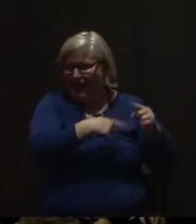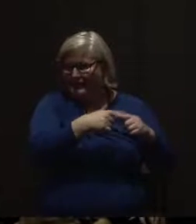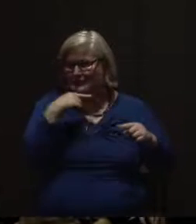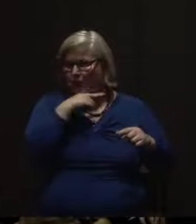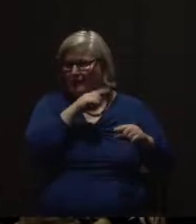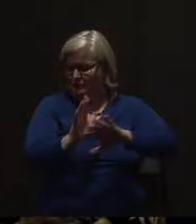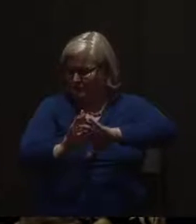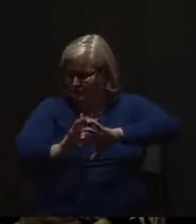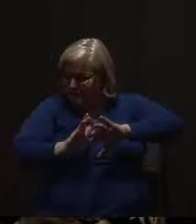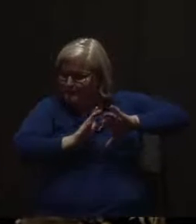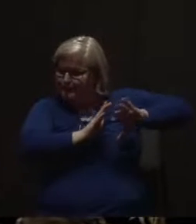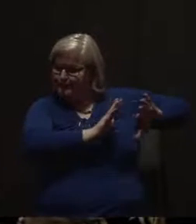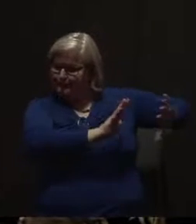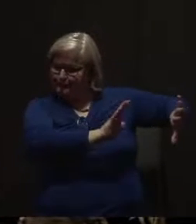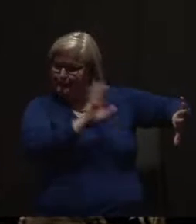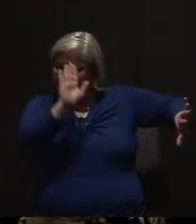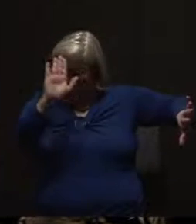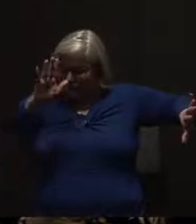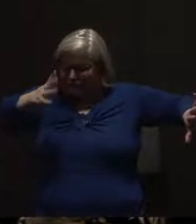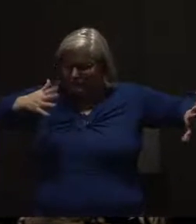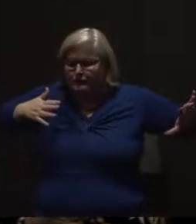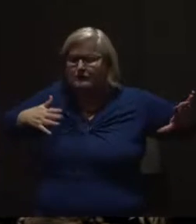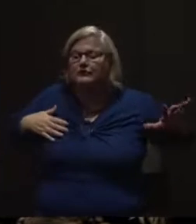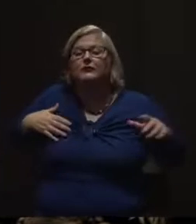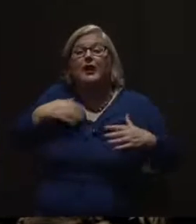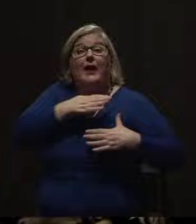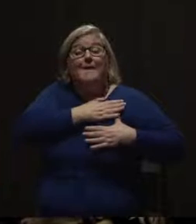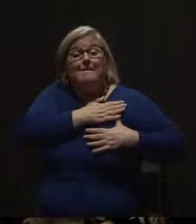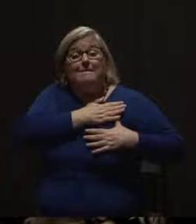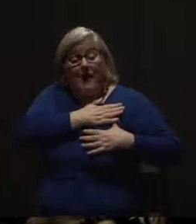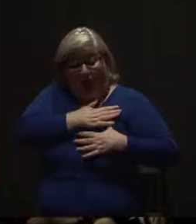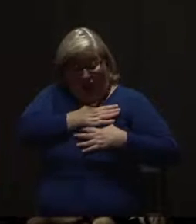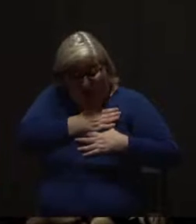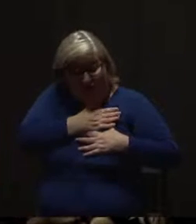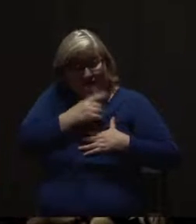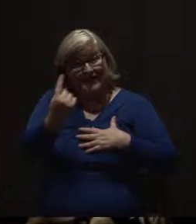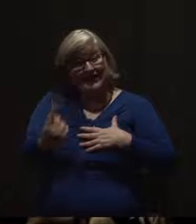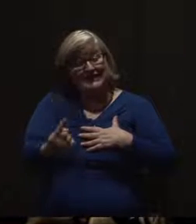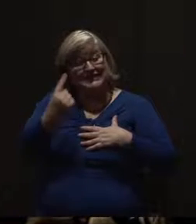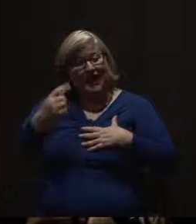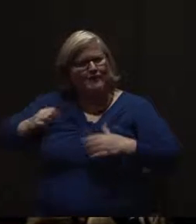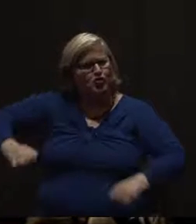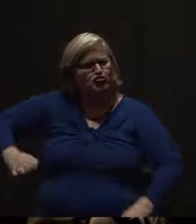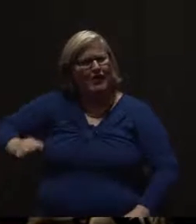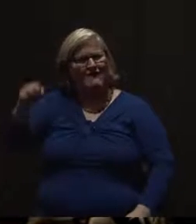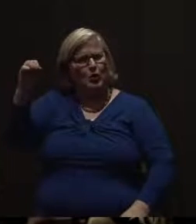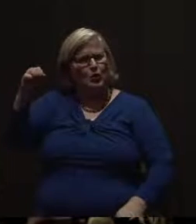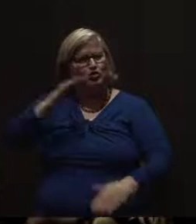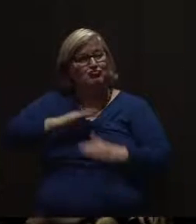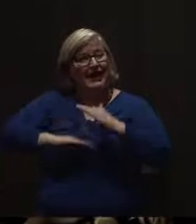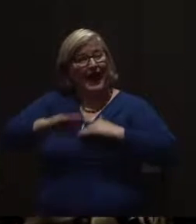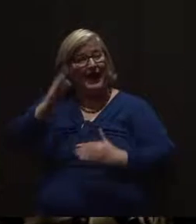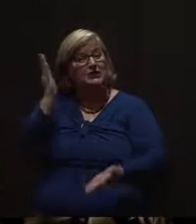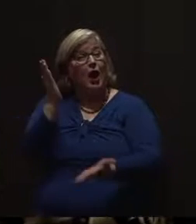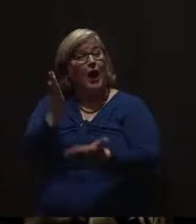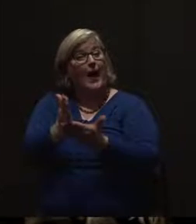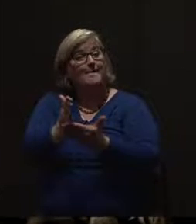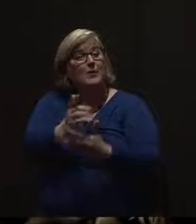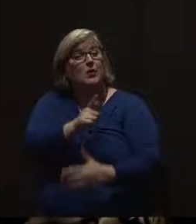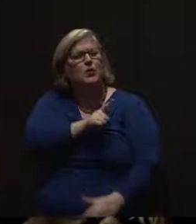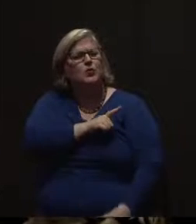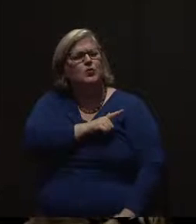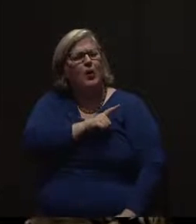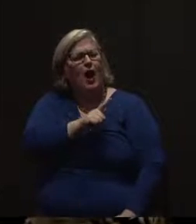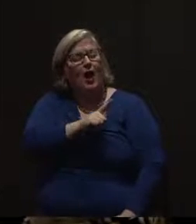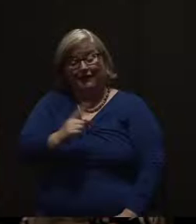back. Even without politics, love is a revolutionary act. And why is love such a revolutionary act? Because the first thing